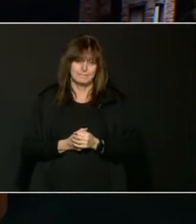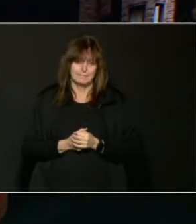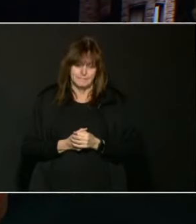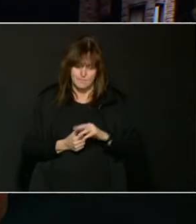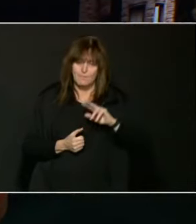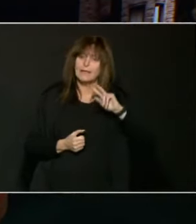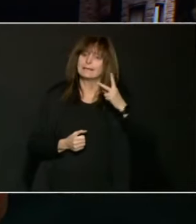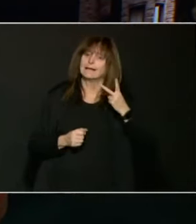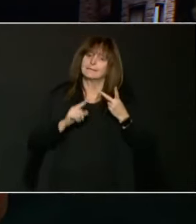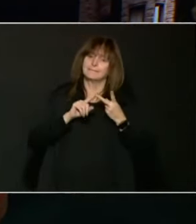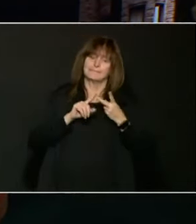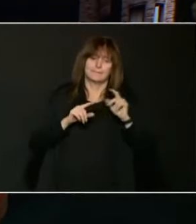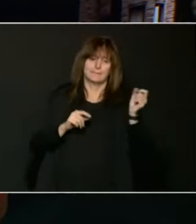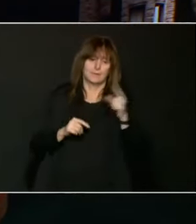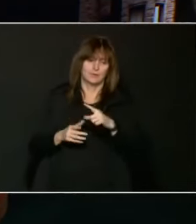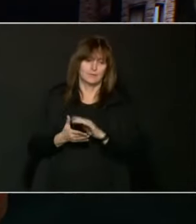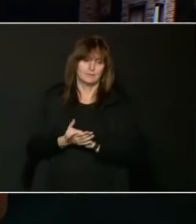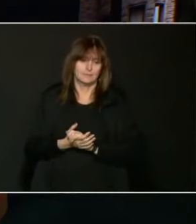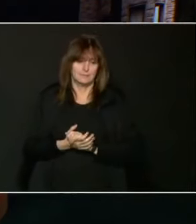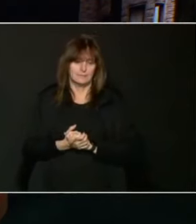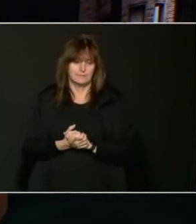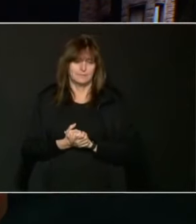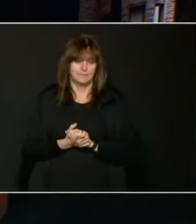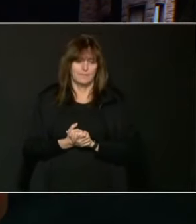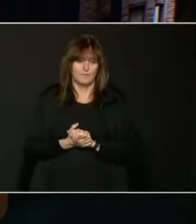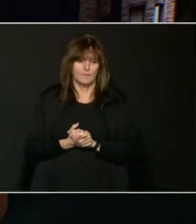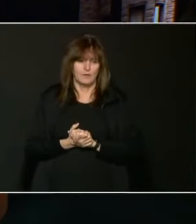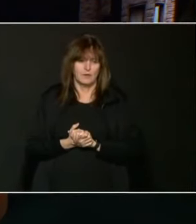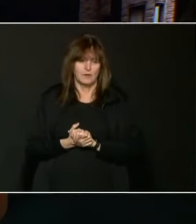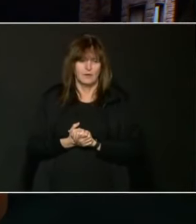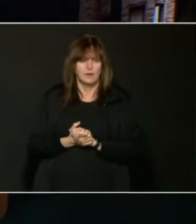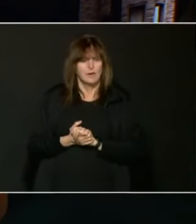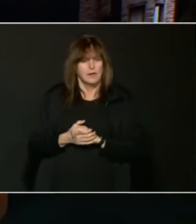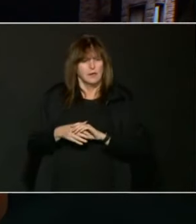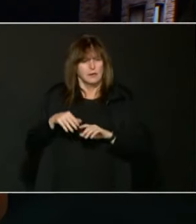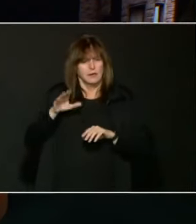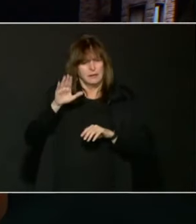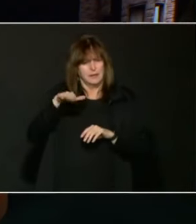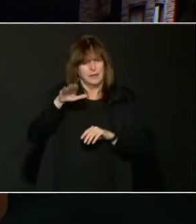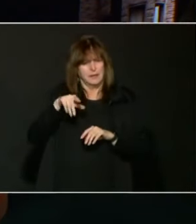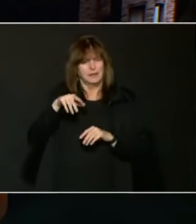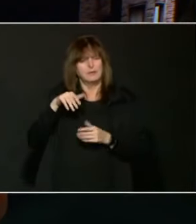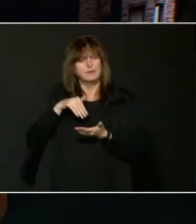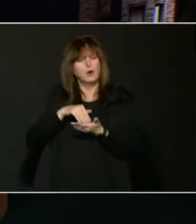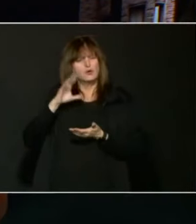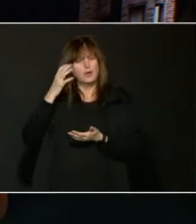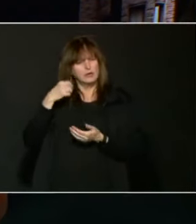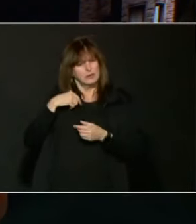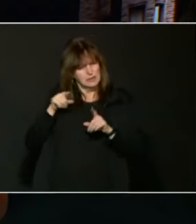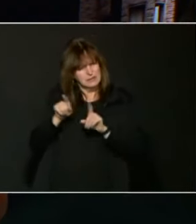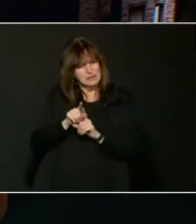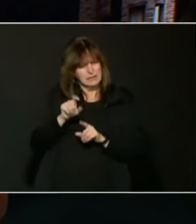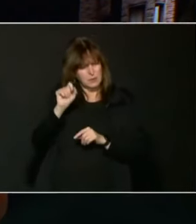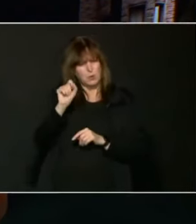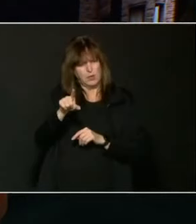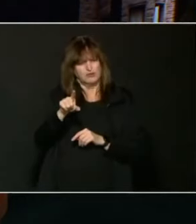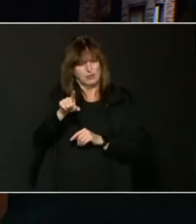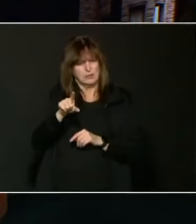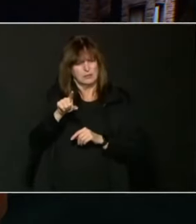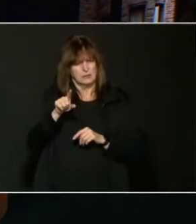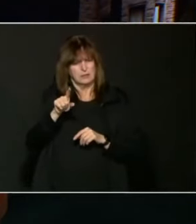I'd like to hear from Dr. Brown on that first one, if possible. But the follow-up would be for Dr.